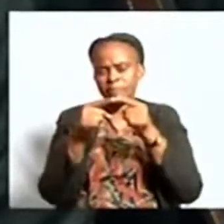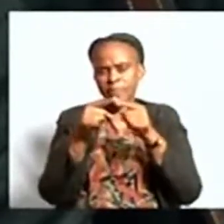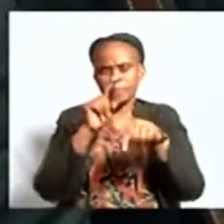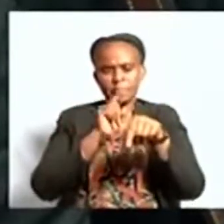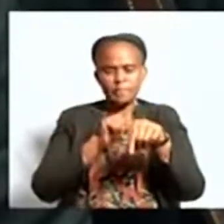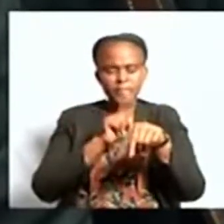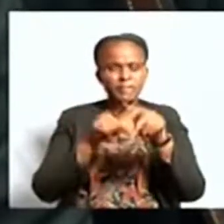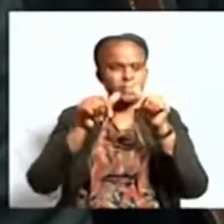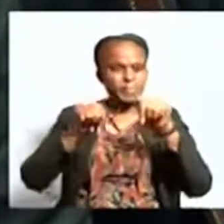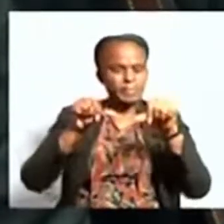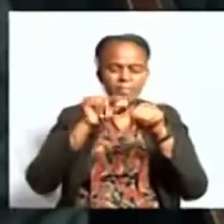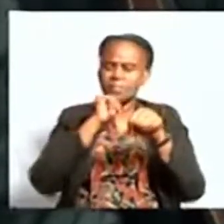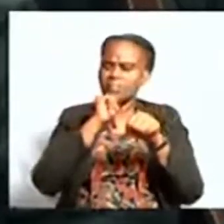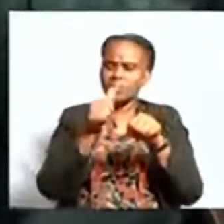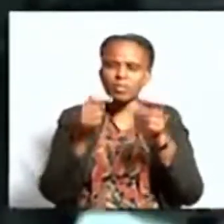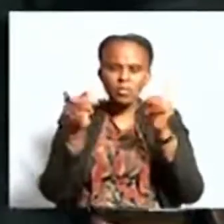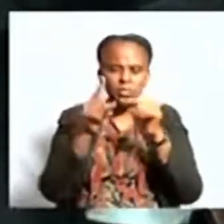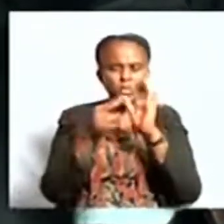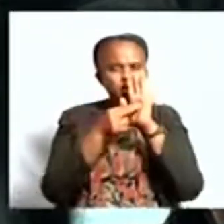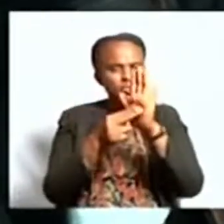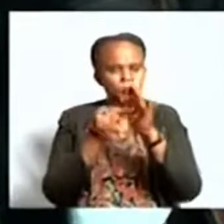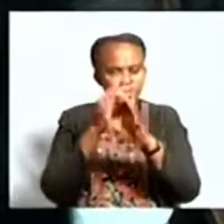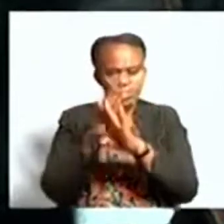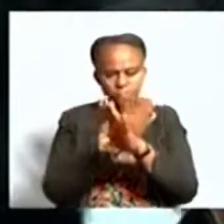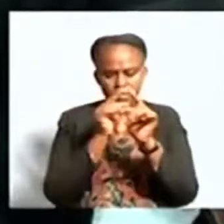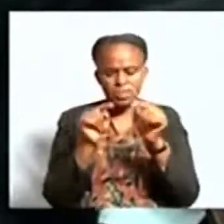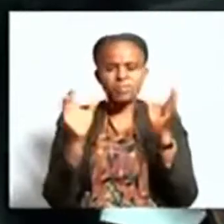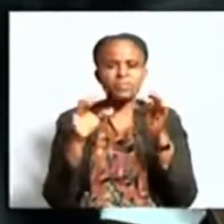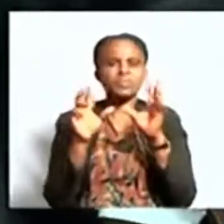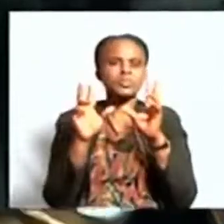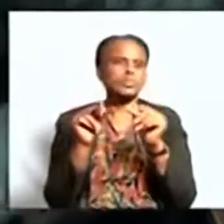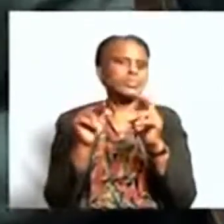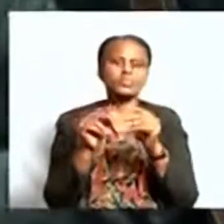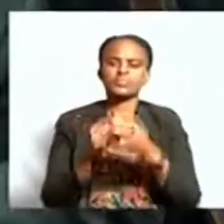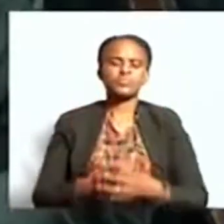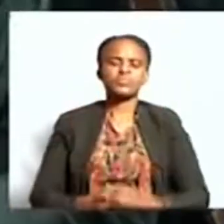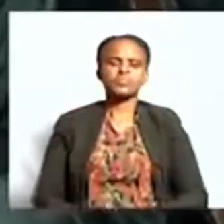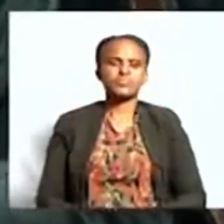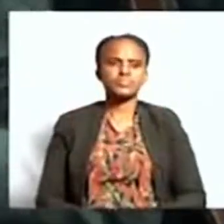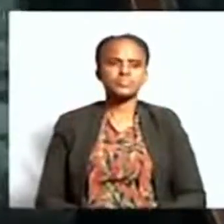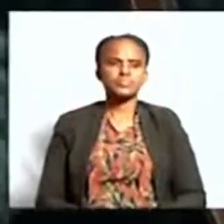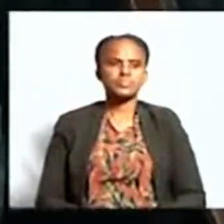of audit, not when they are appearing before this committee.